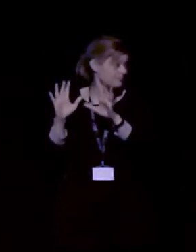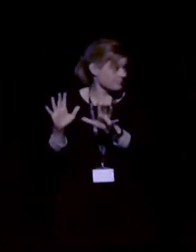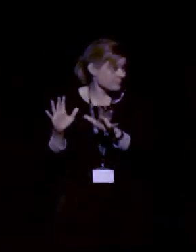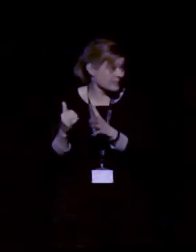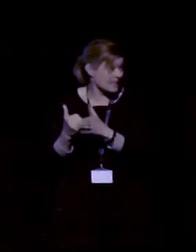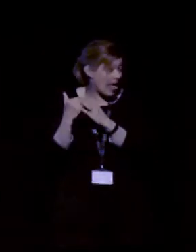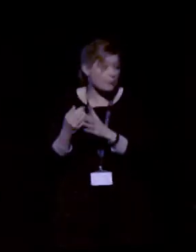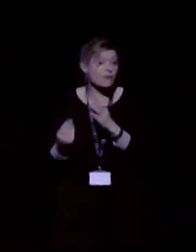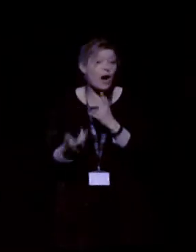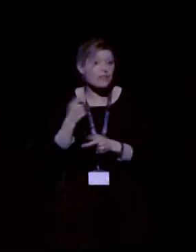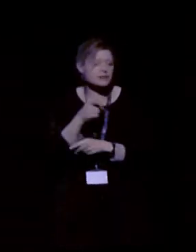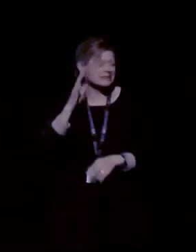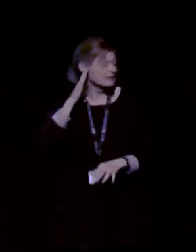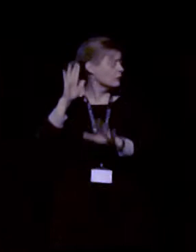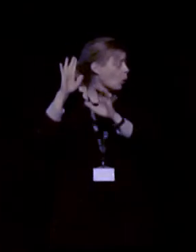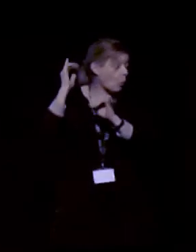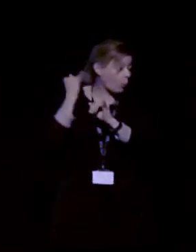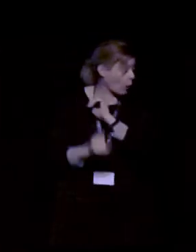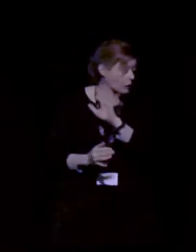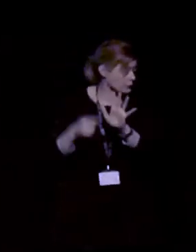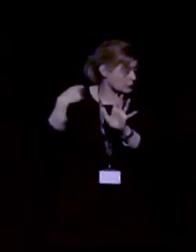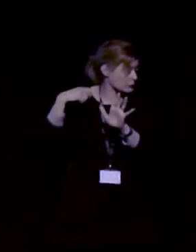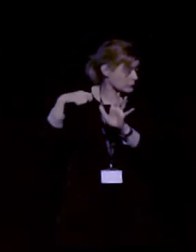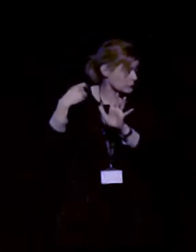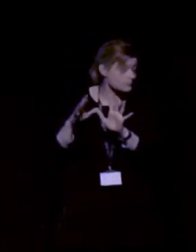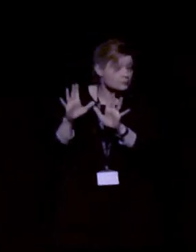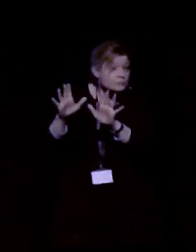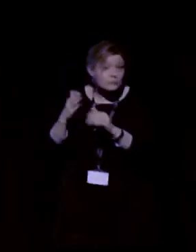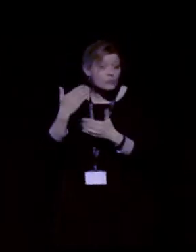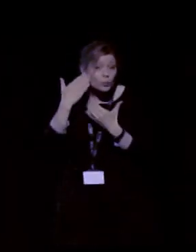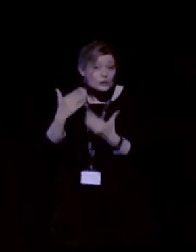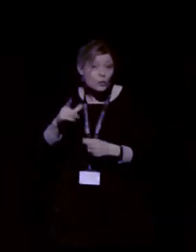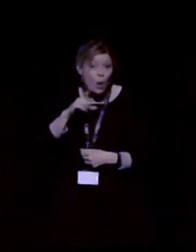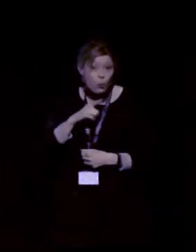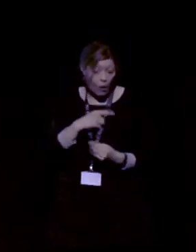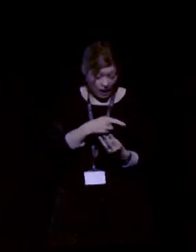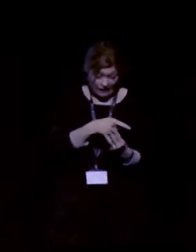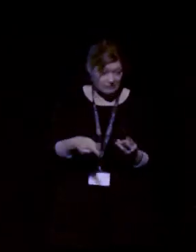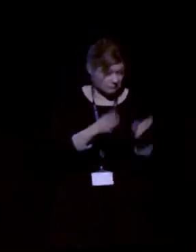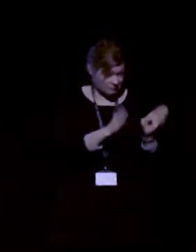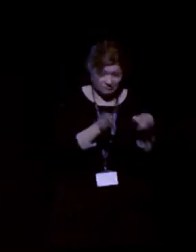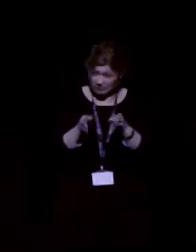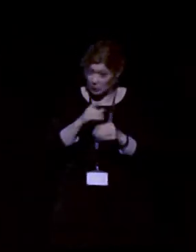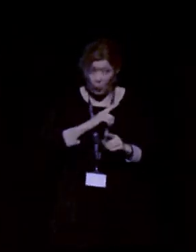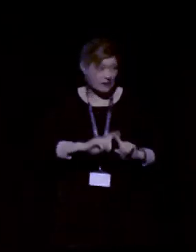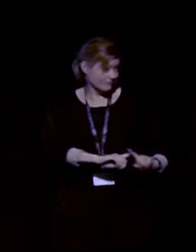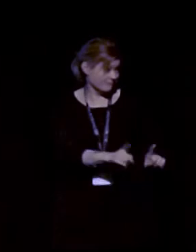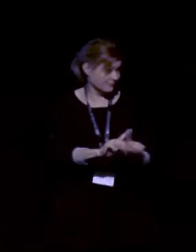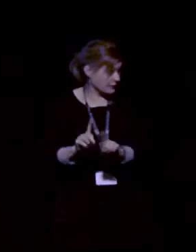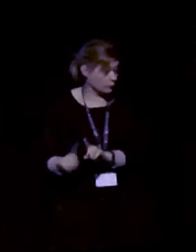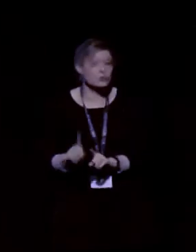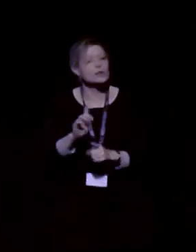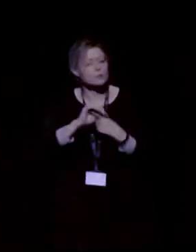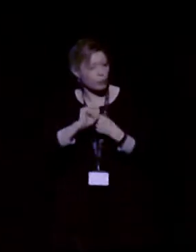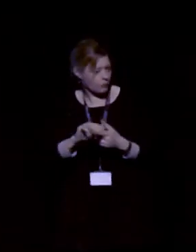don't really have any explanation for why there are these large individual differences. So that's one